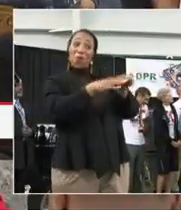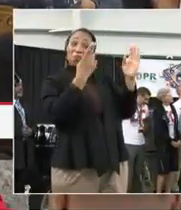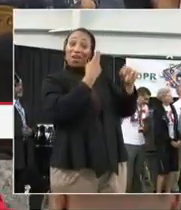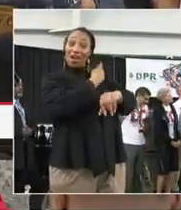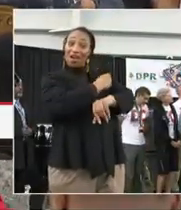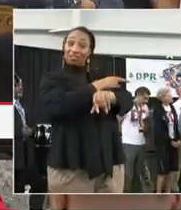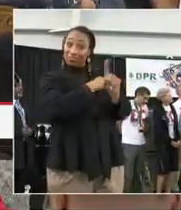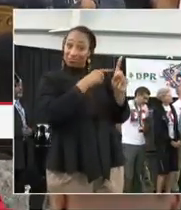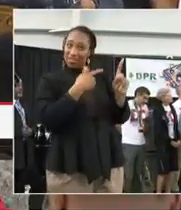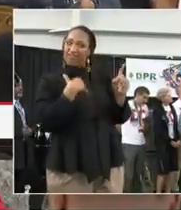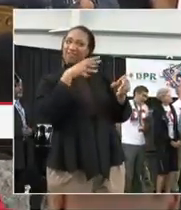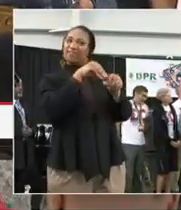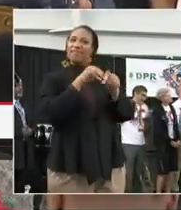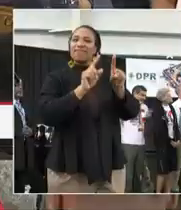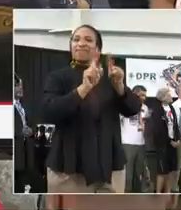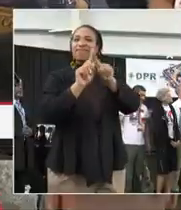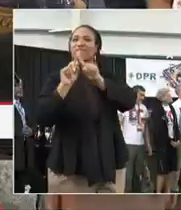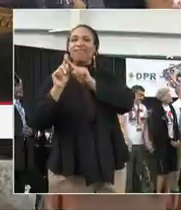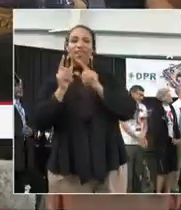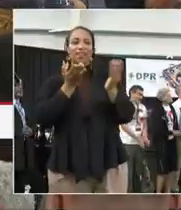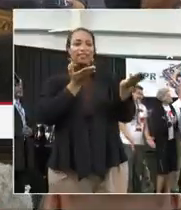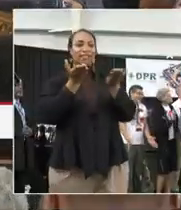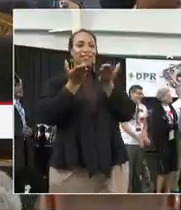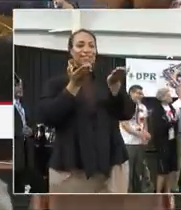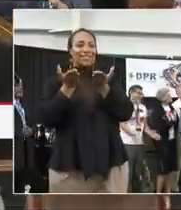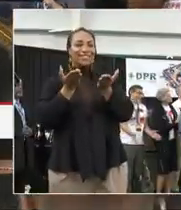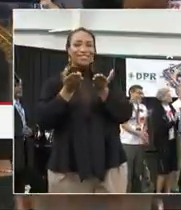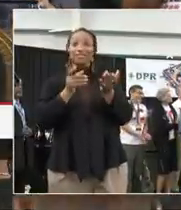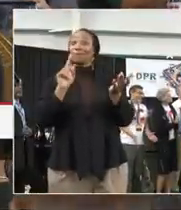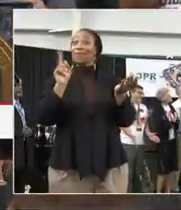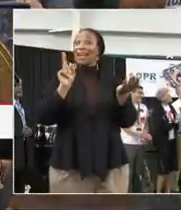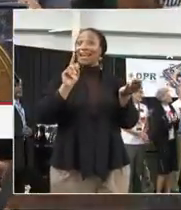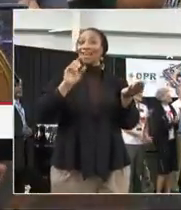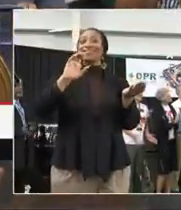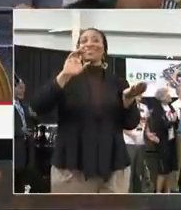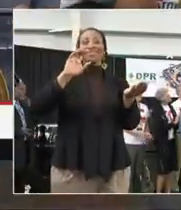Hill Regional Medical is open.